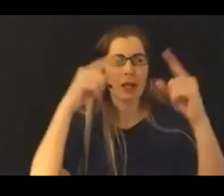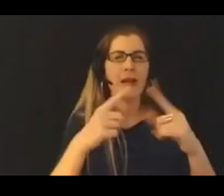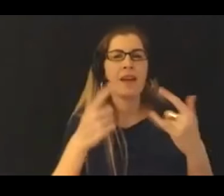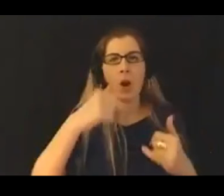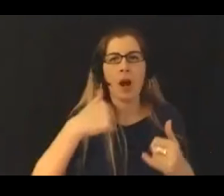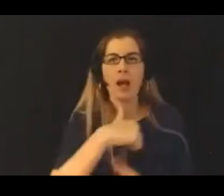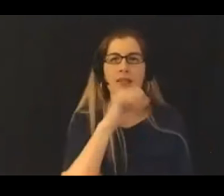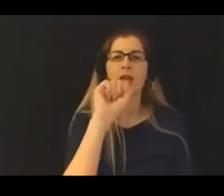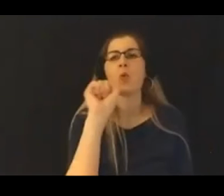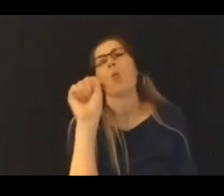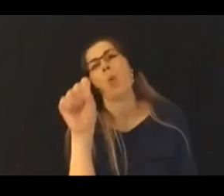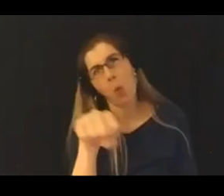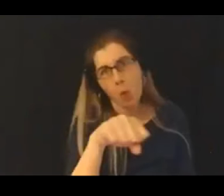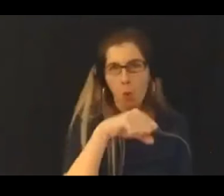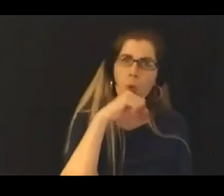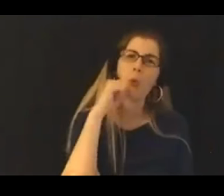head around.